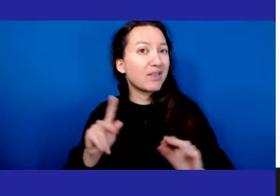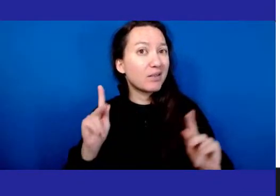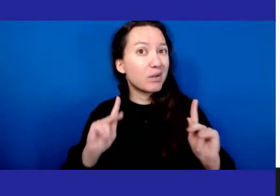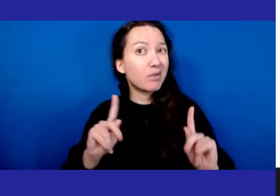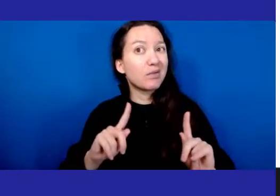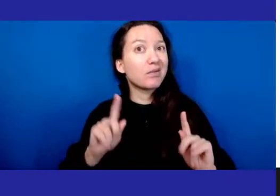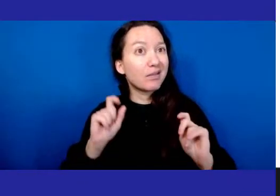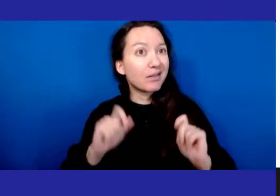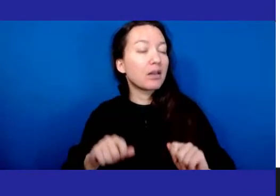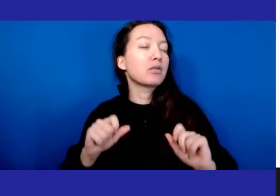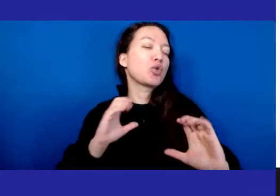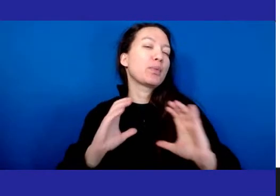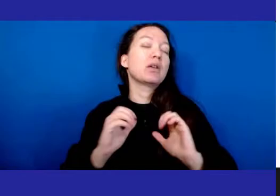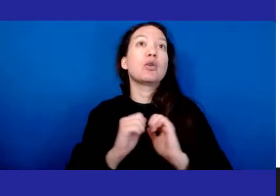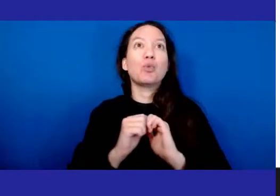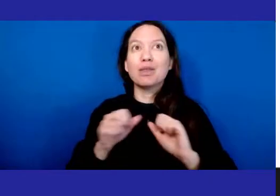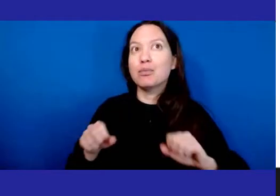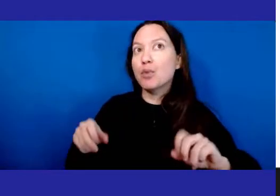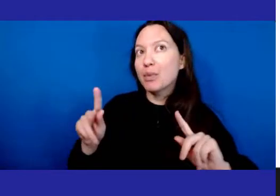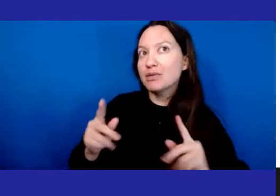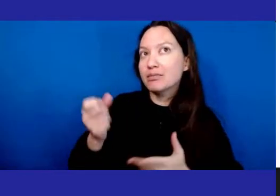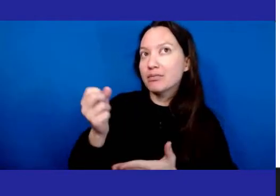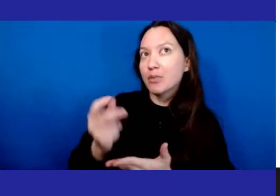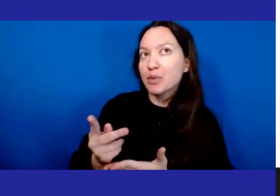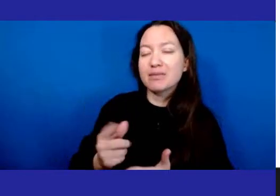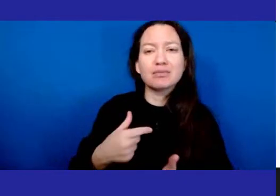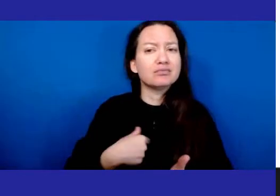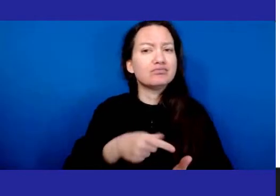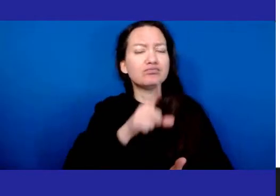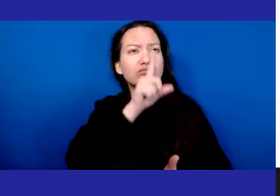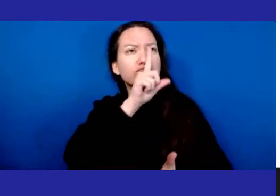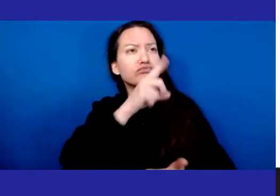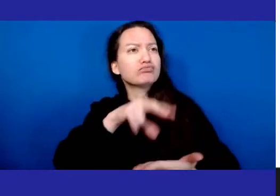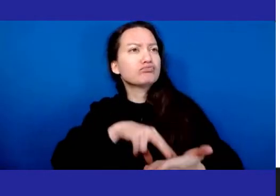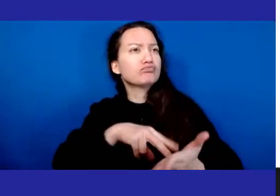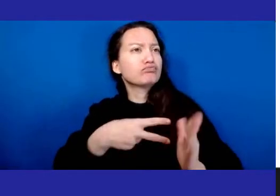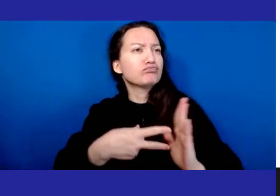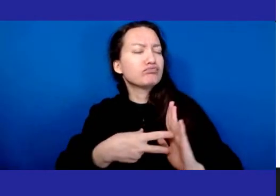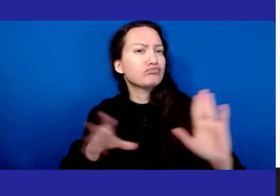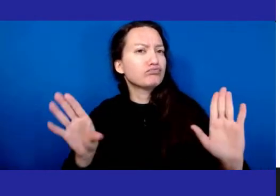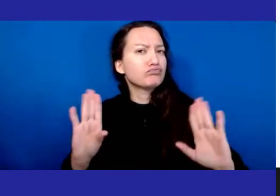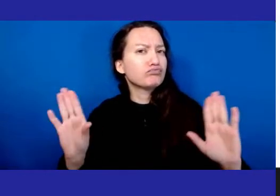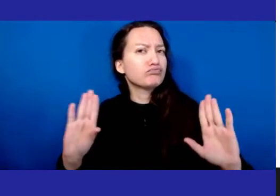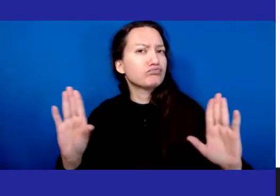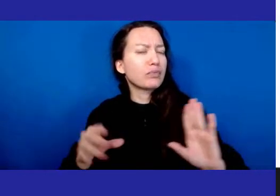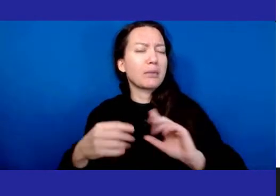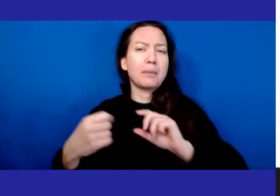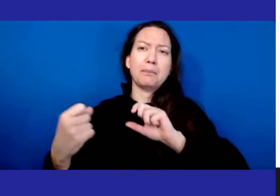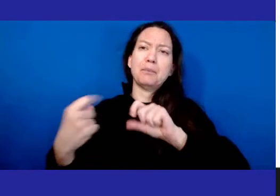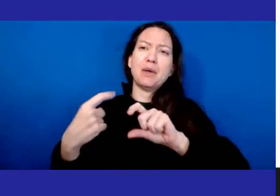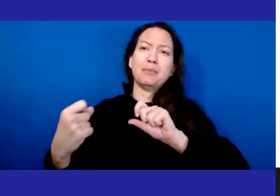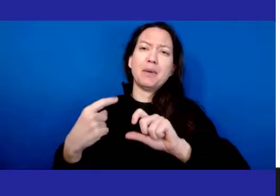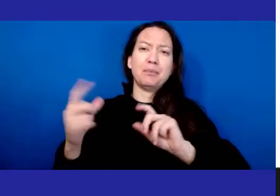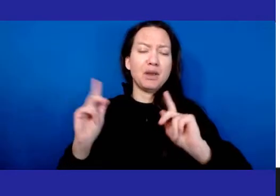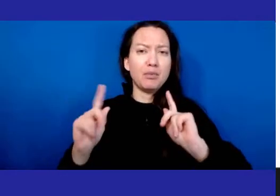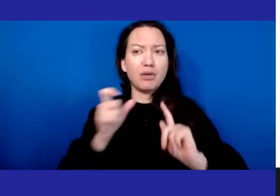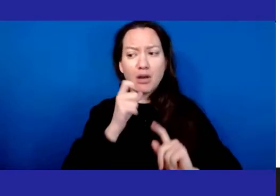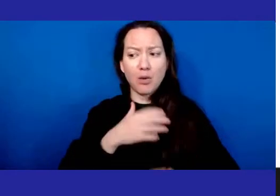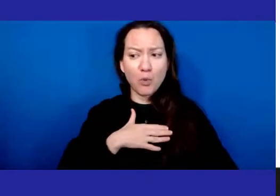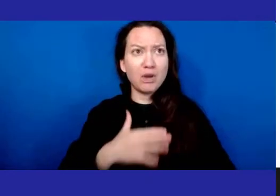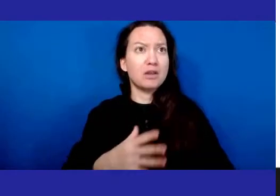talk, again, with their permission. I'm not talking about sending messages that people are not willing to